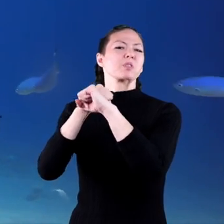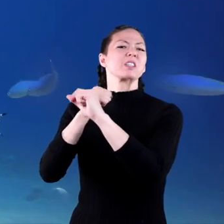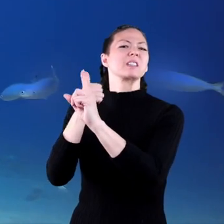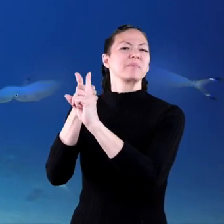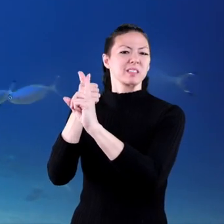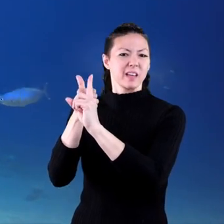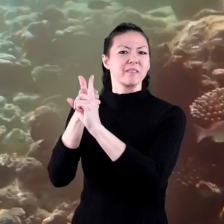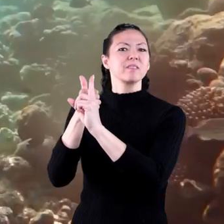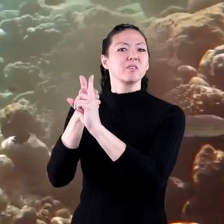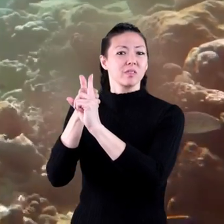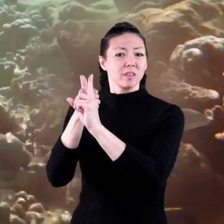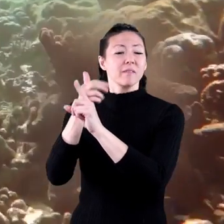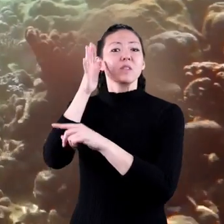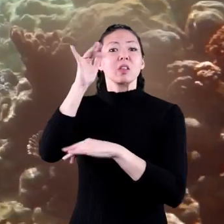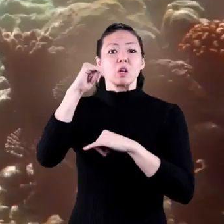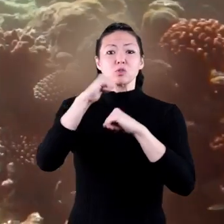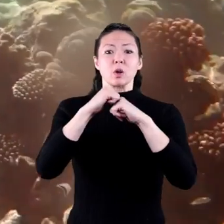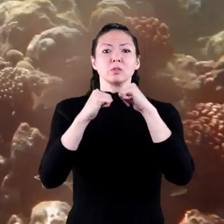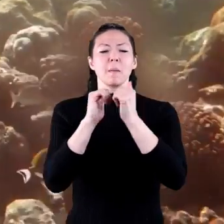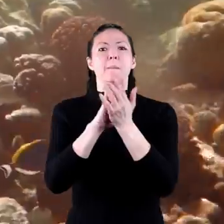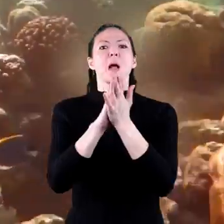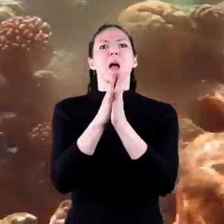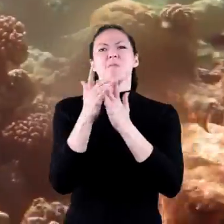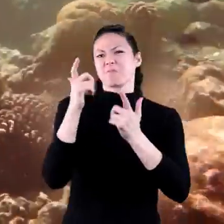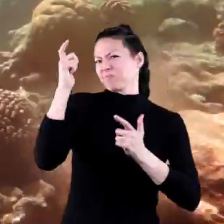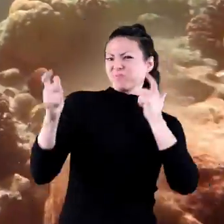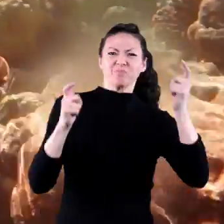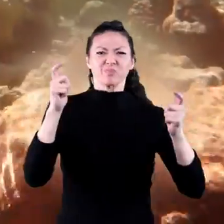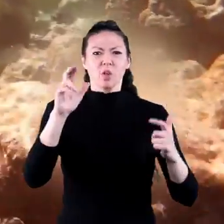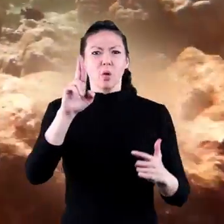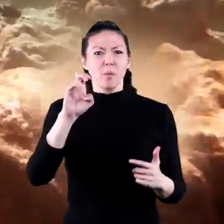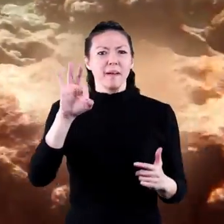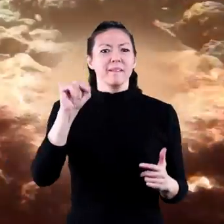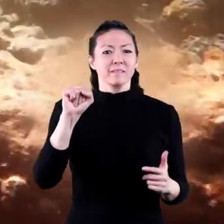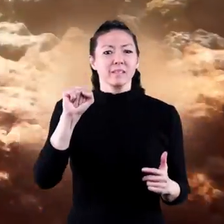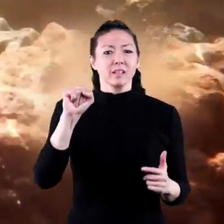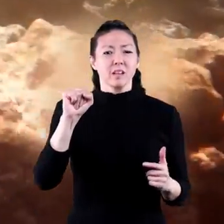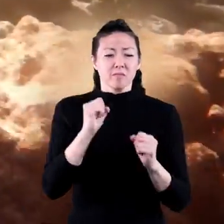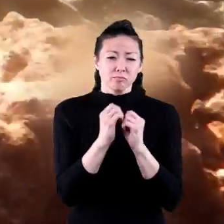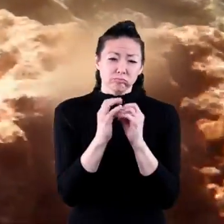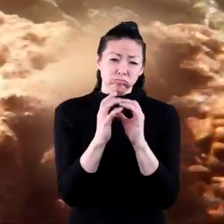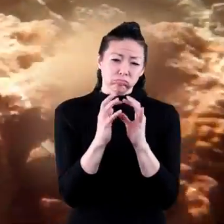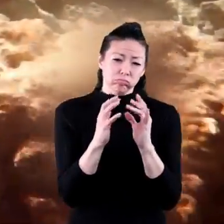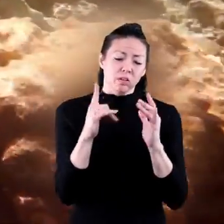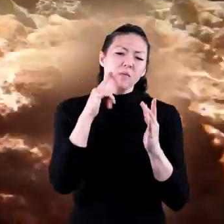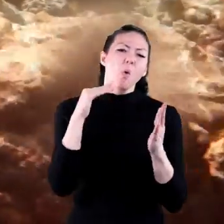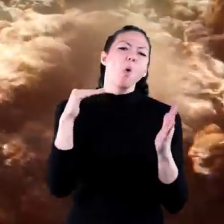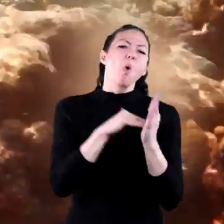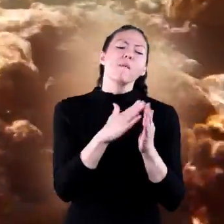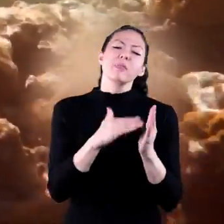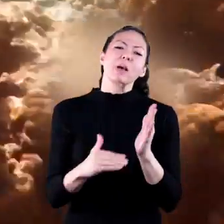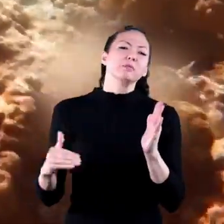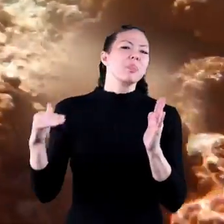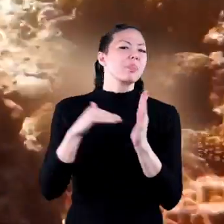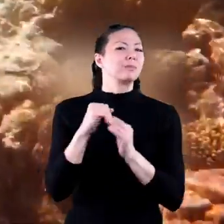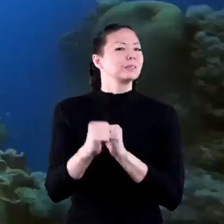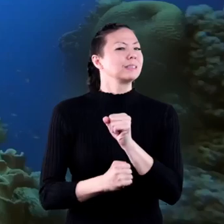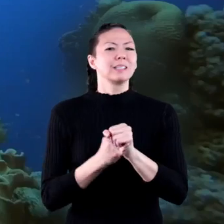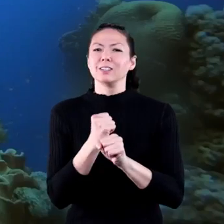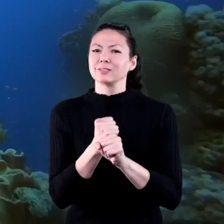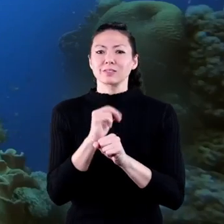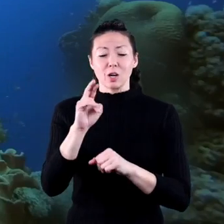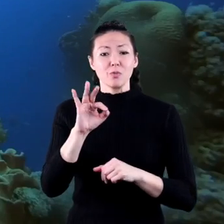itself. Eventually, these structures turn into huge reefs that form over thousands of years.